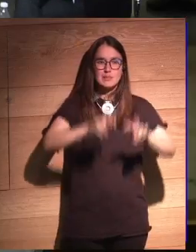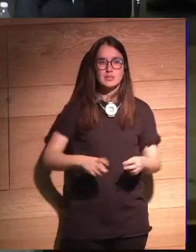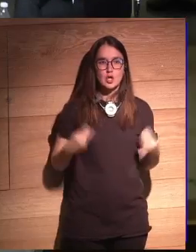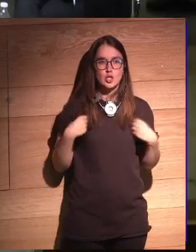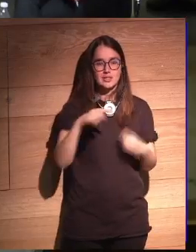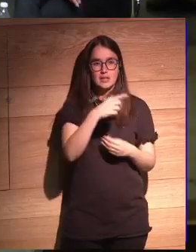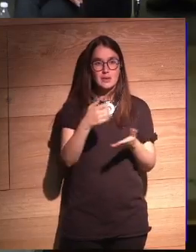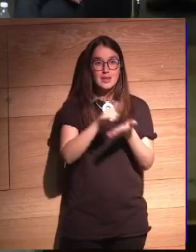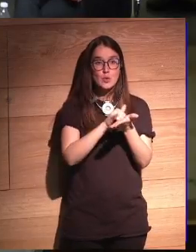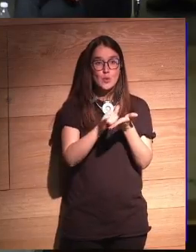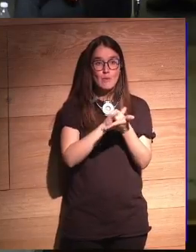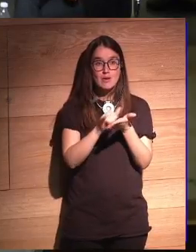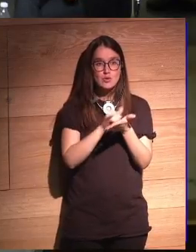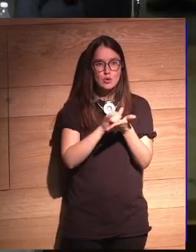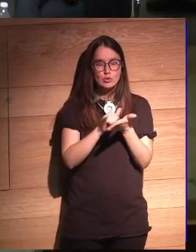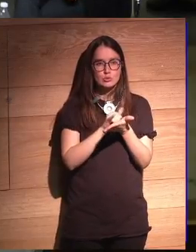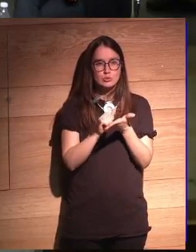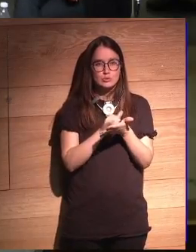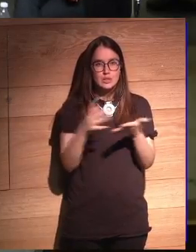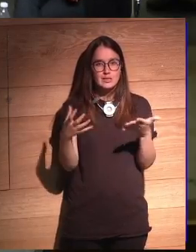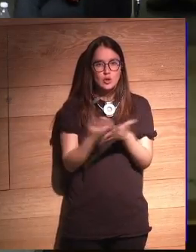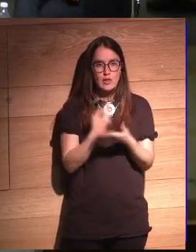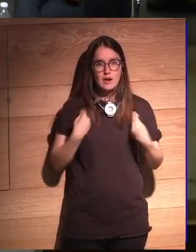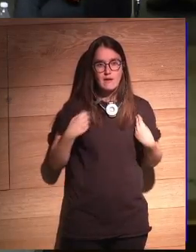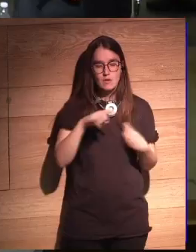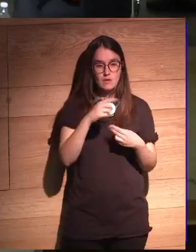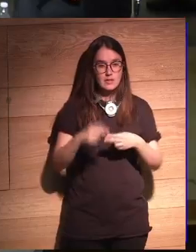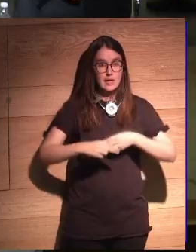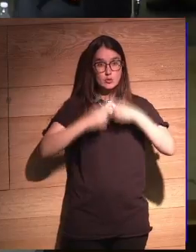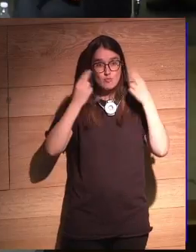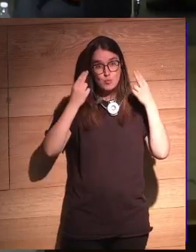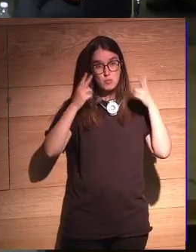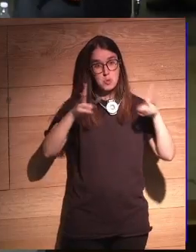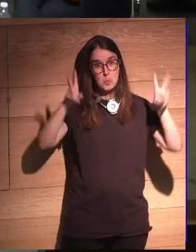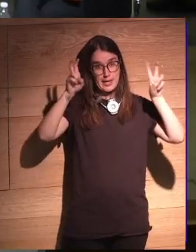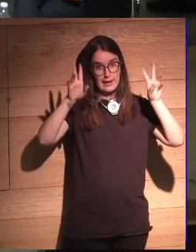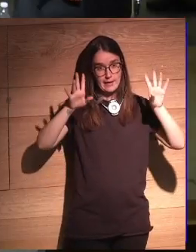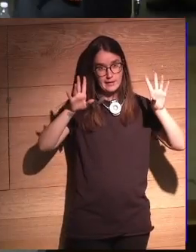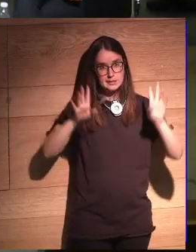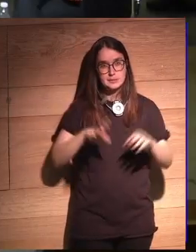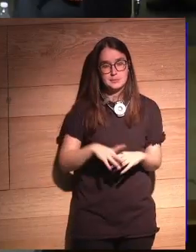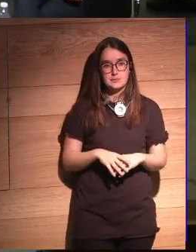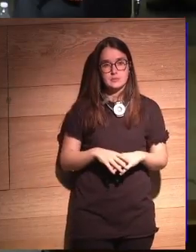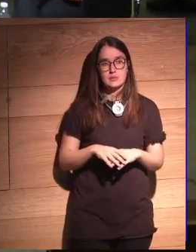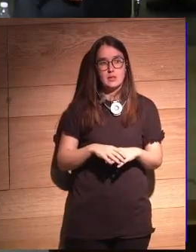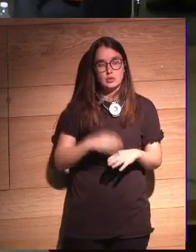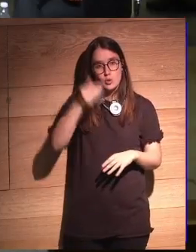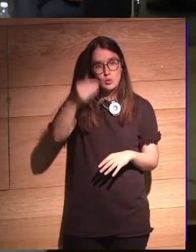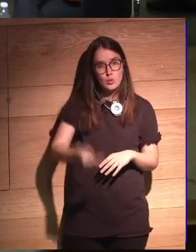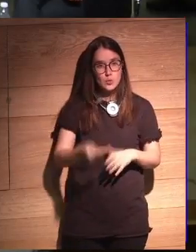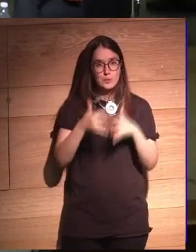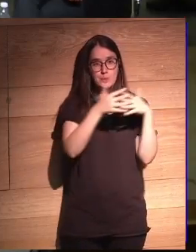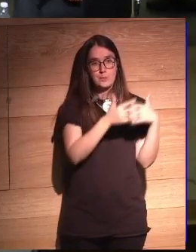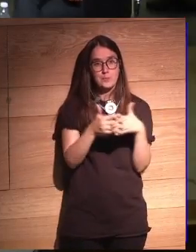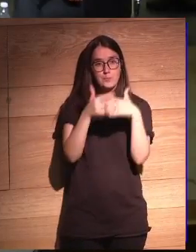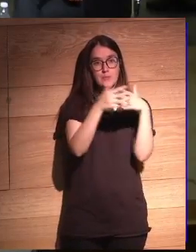a sense, all housing is public housing, and this is very directly true in the U.S. I mean, there's